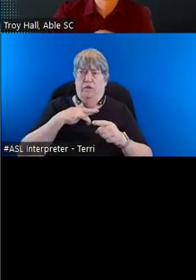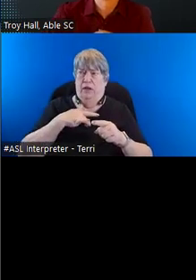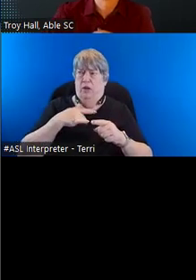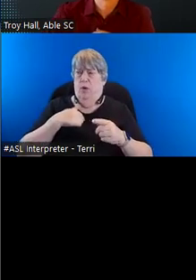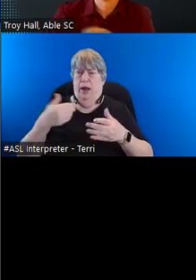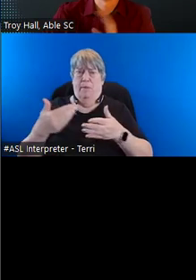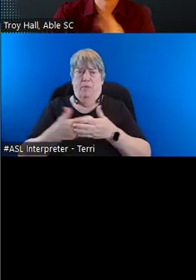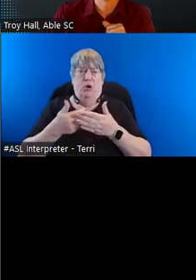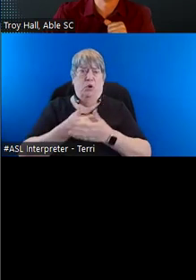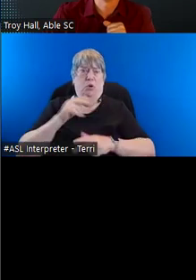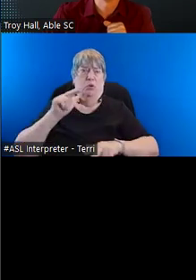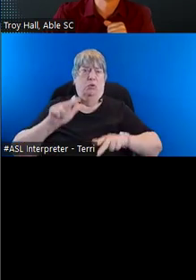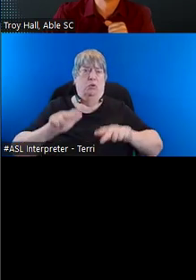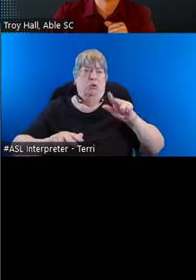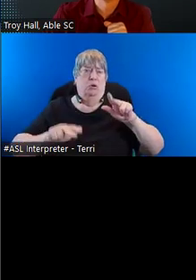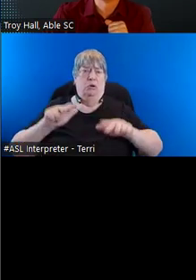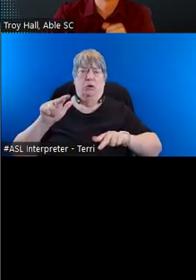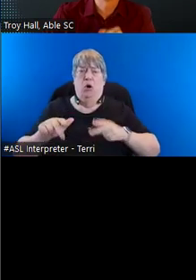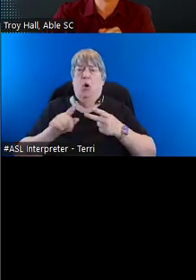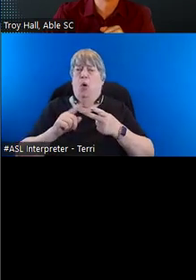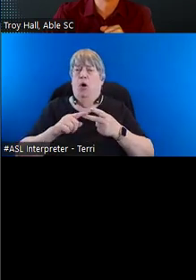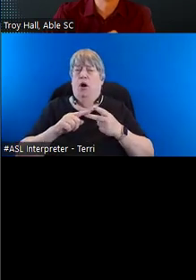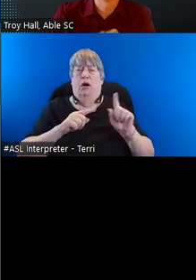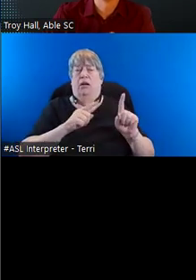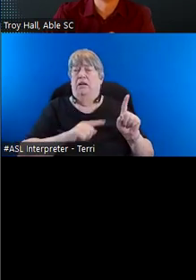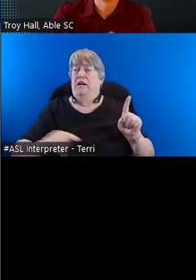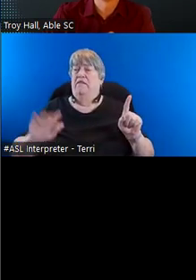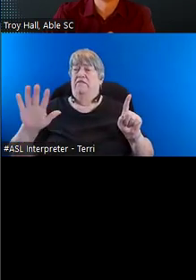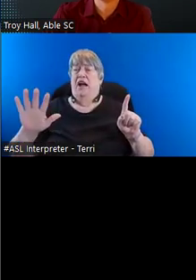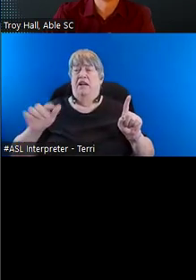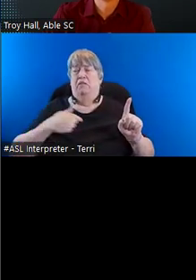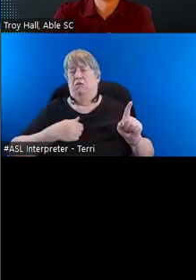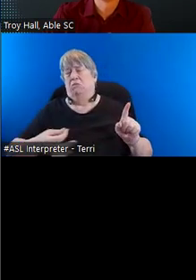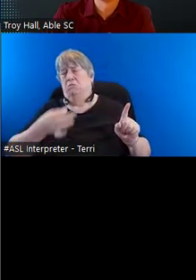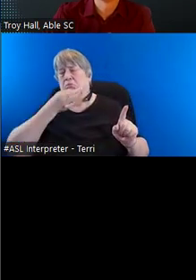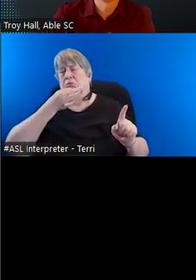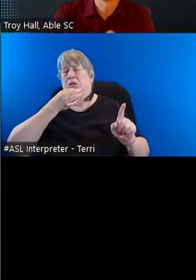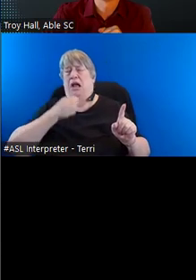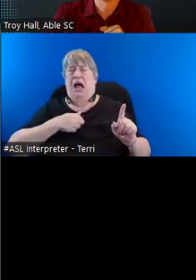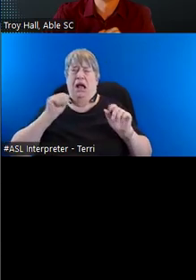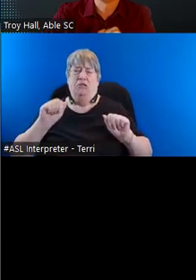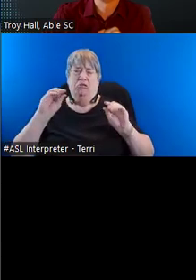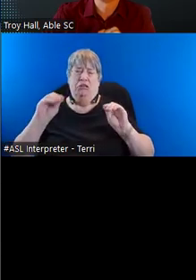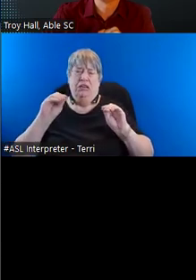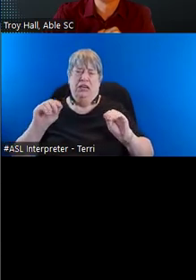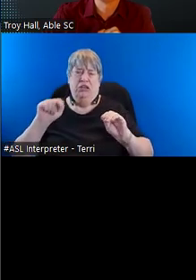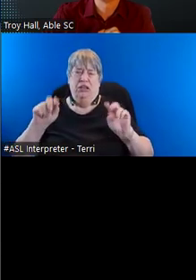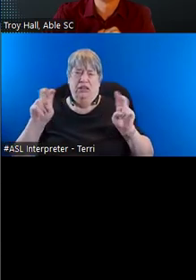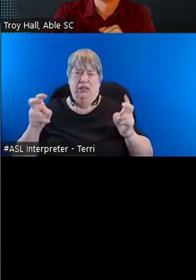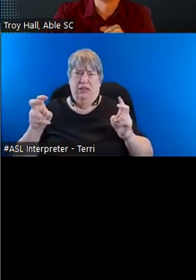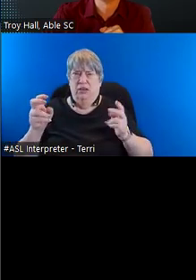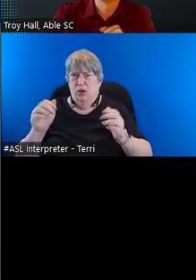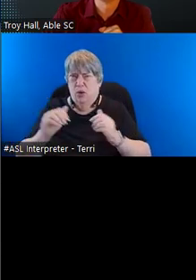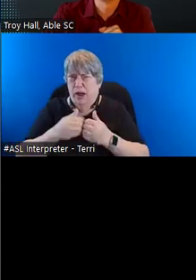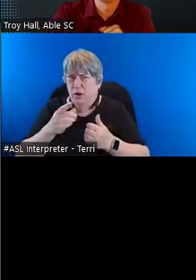being Troy, step aside, I could teach this. How do we feel about pre-EDs? Do we feel like we're really knowledgeable on that? Do we